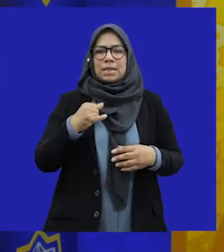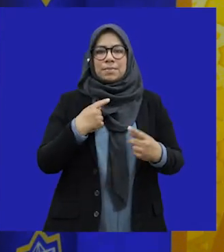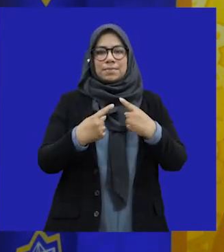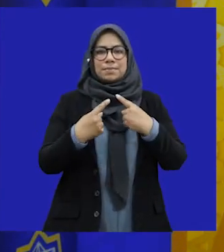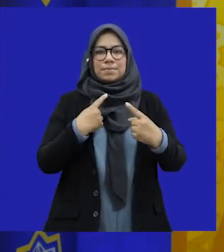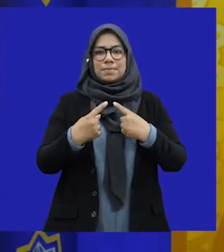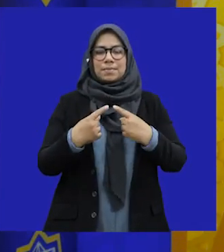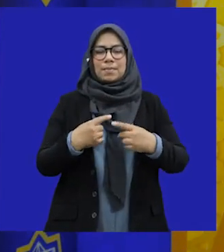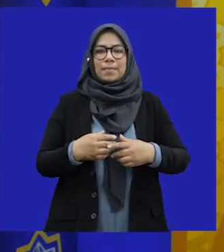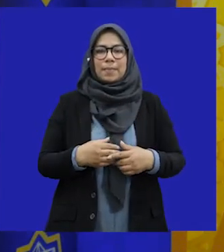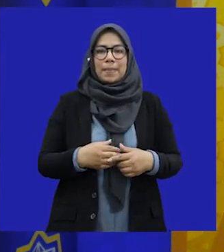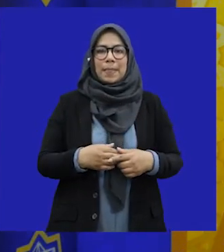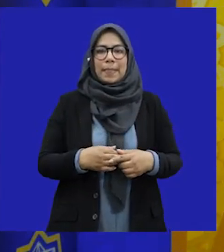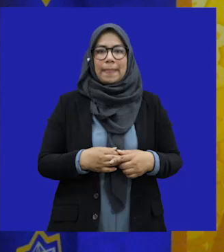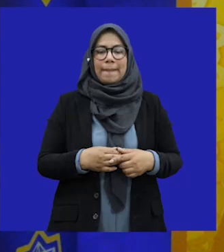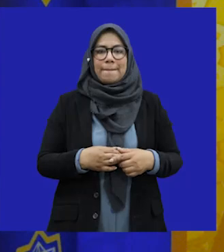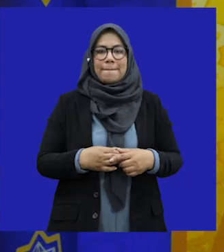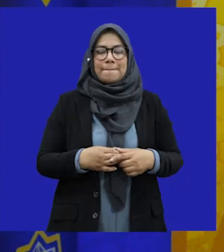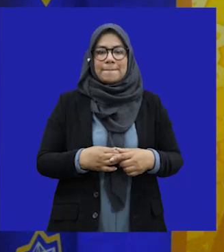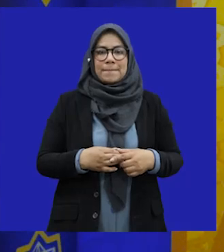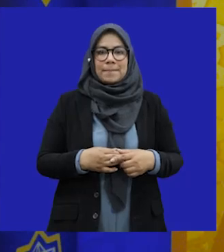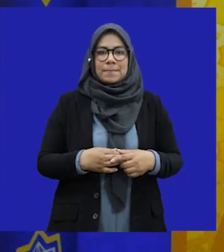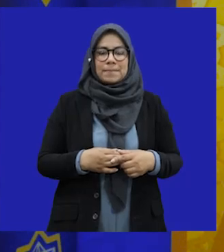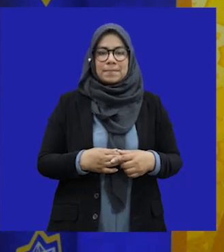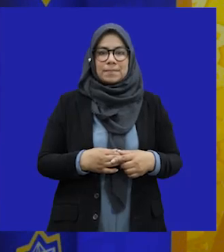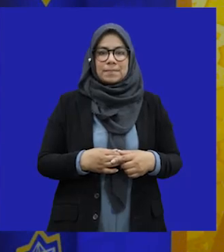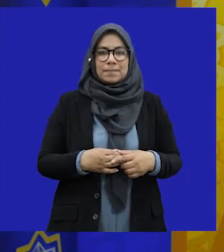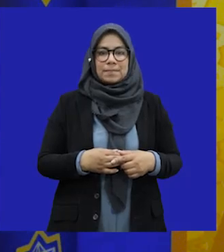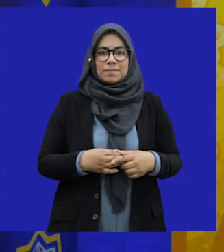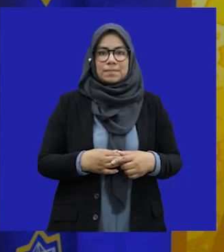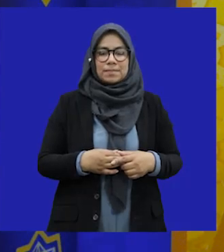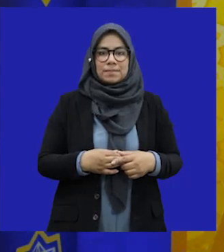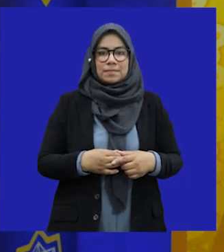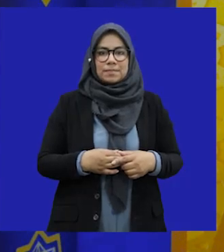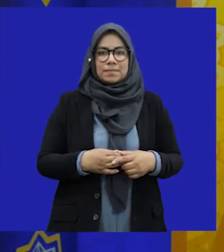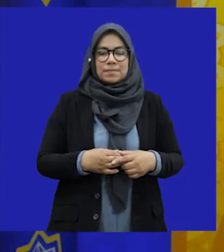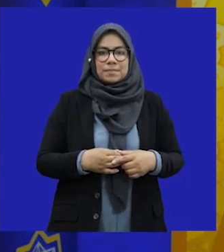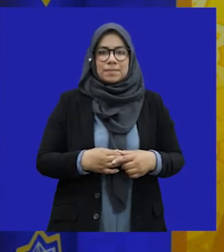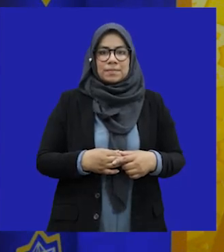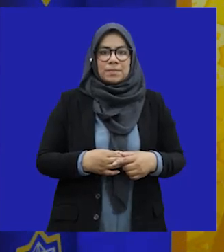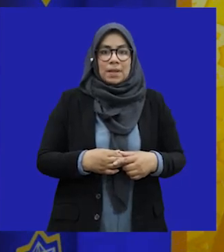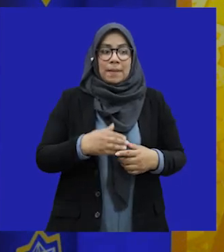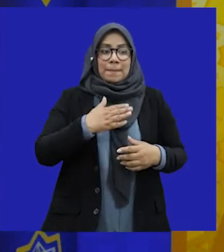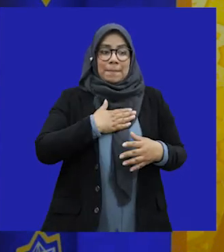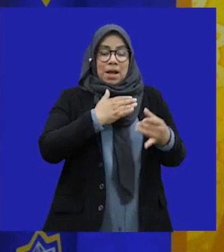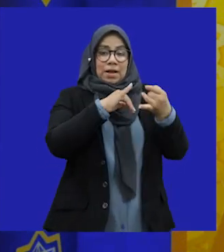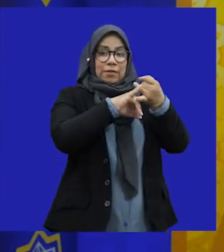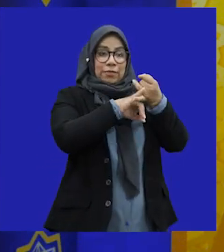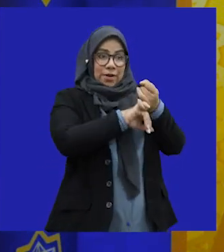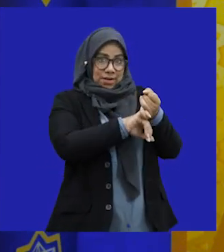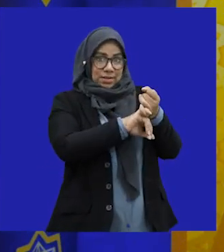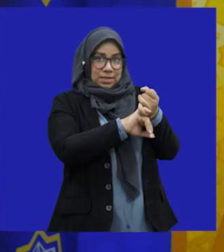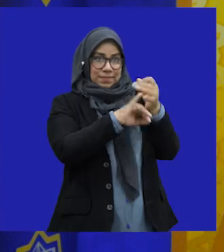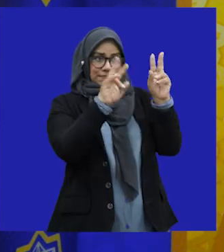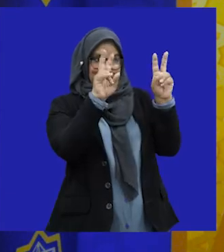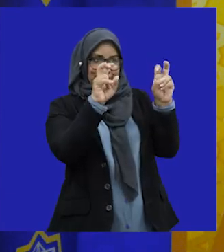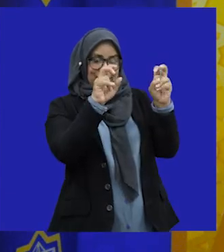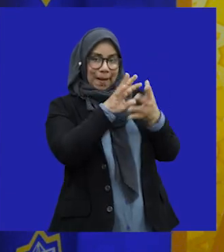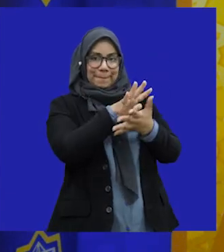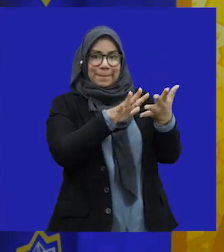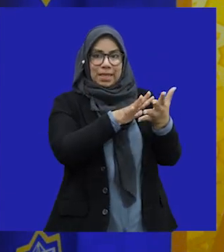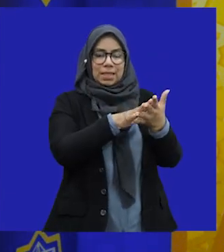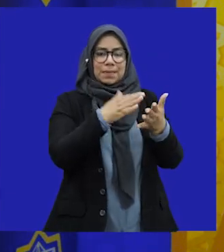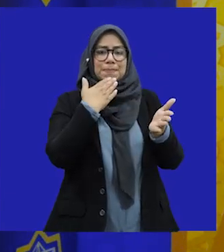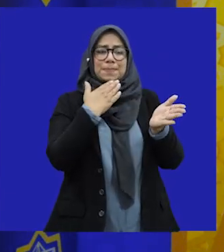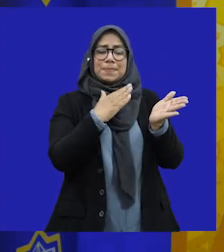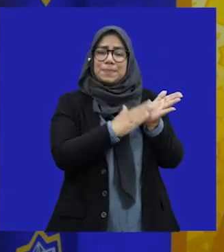"Awsani Khalili sallallahu alayhi wa sallam bi-thalath." My friend, meaning the Messenger of Allah, peace be